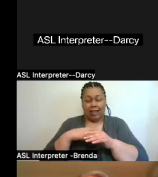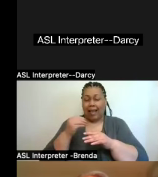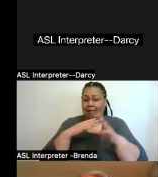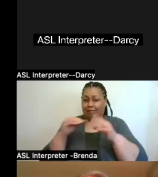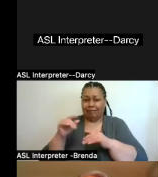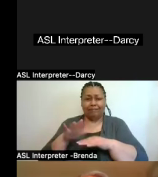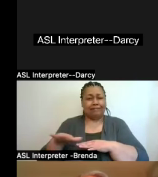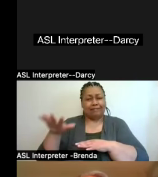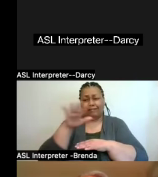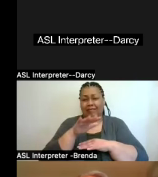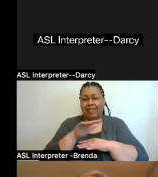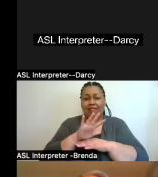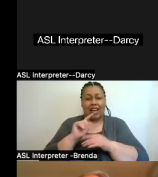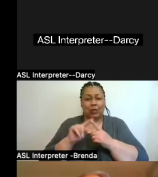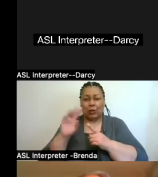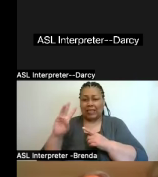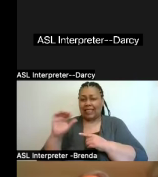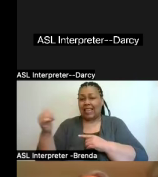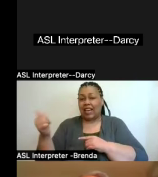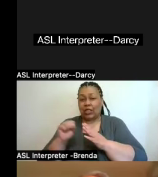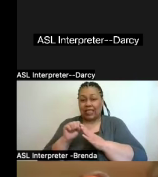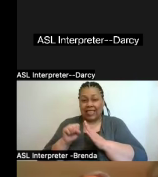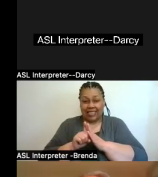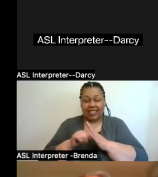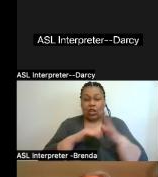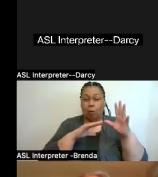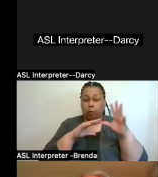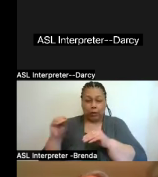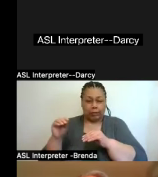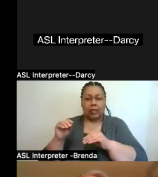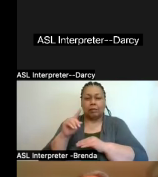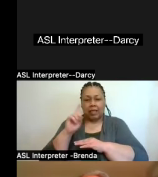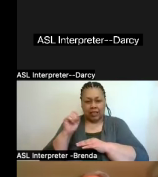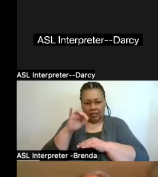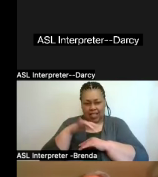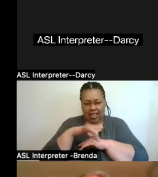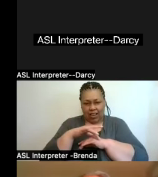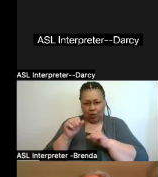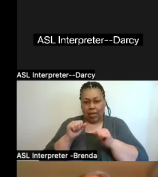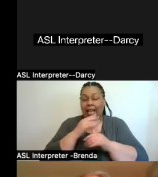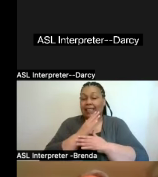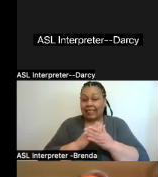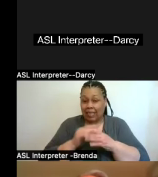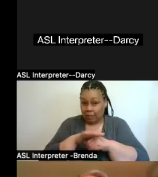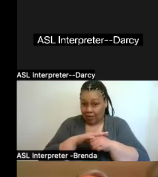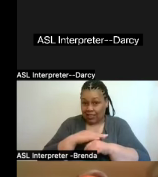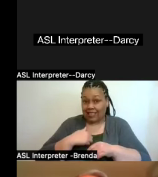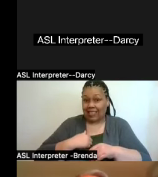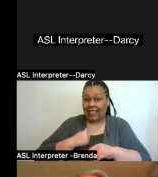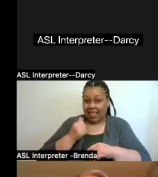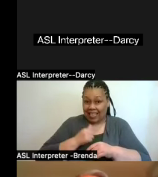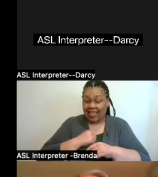6 states also went black because of this earthquake, as well as some areas in Canada. So going black means they